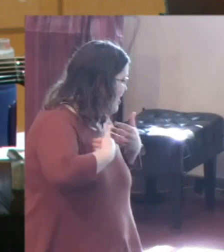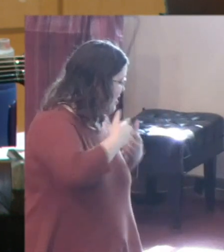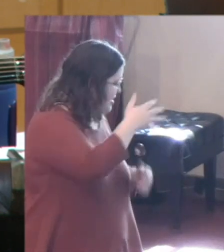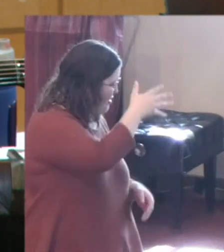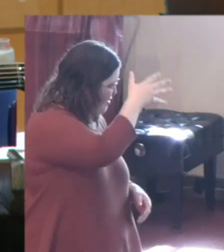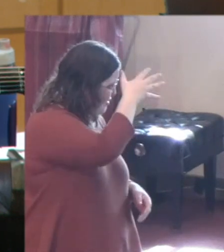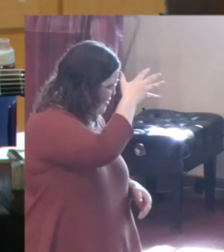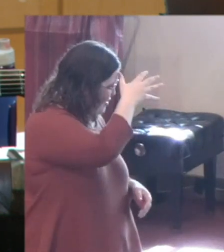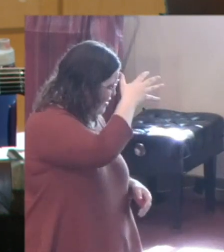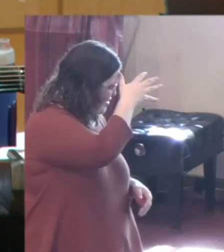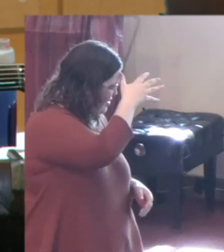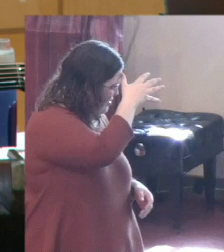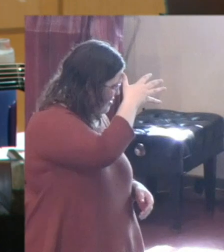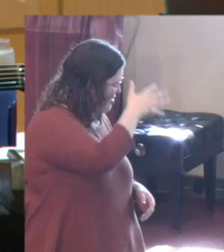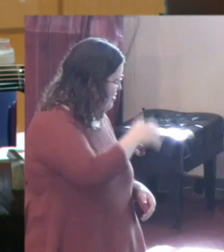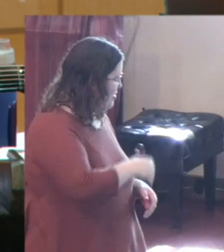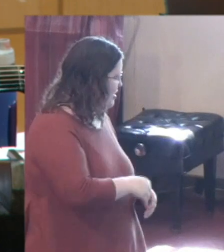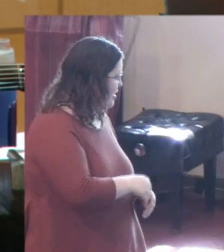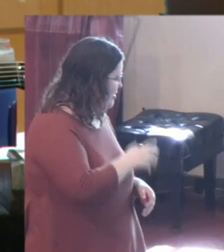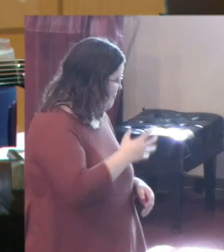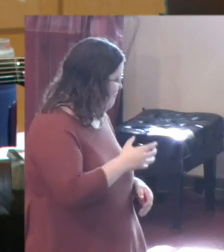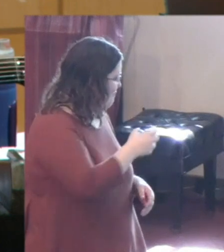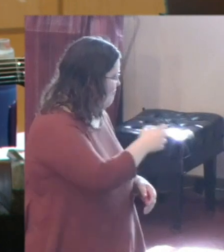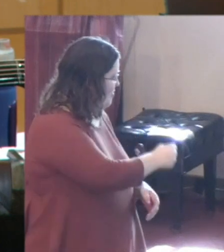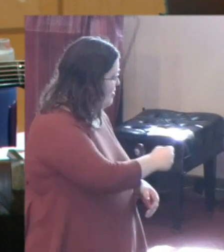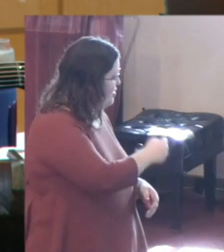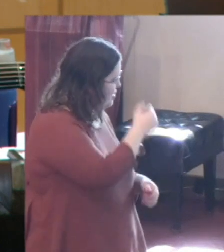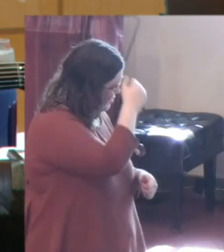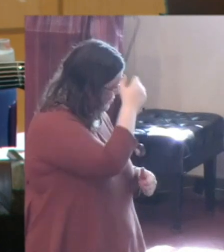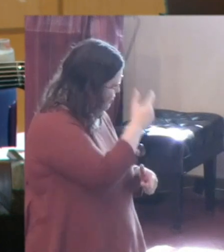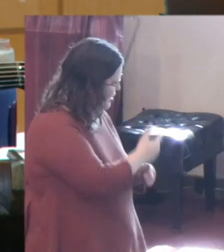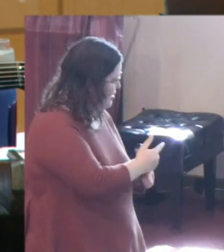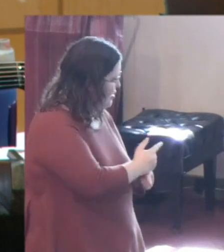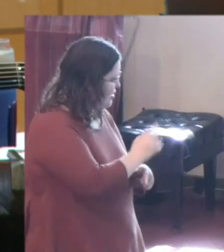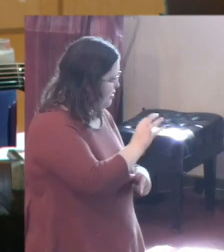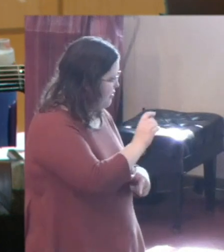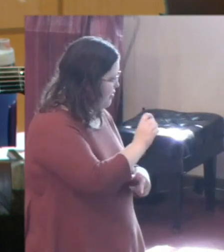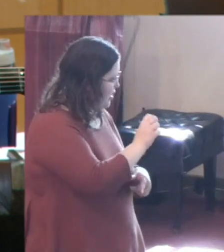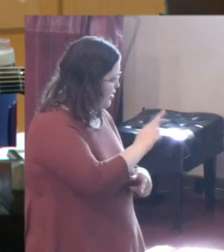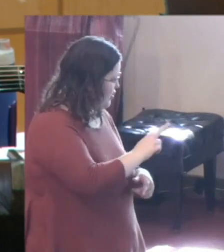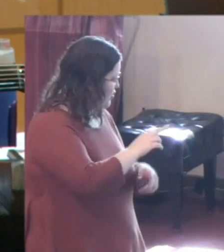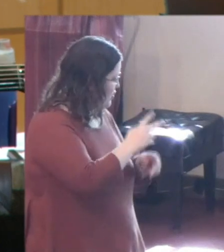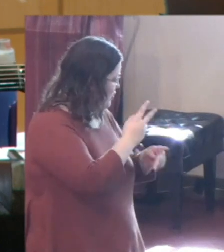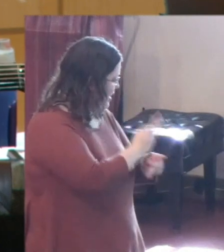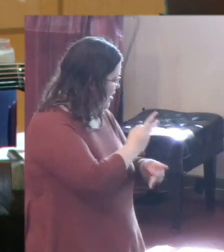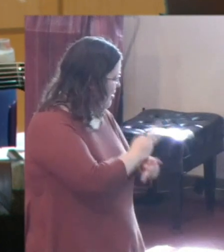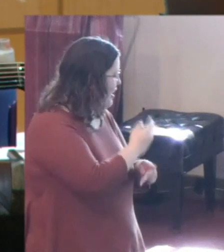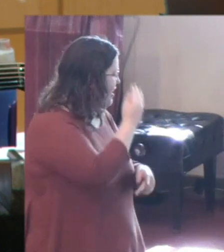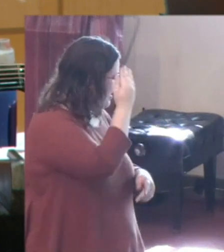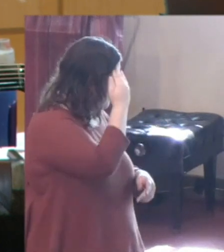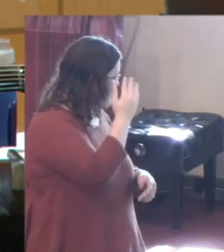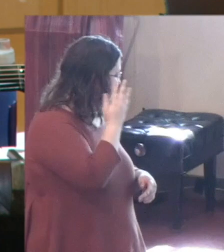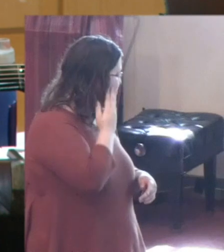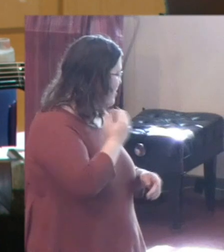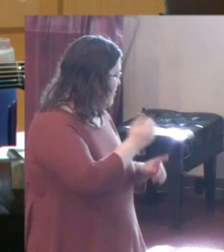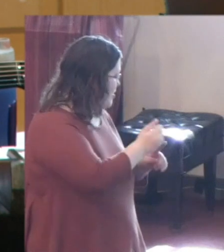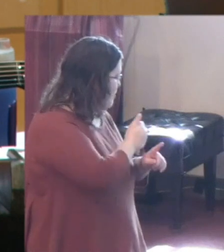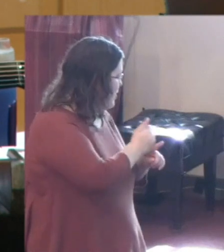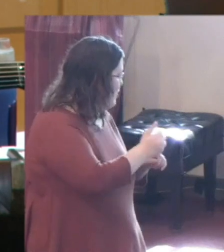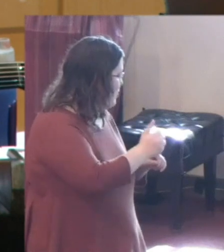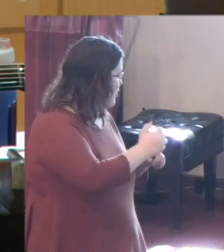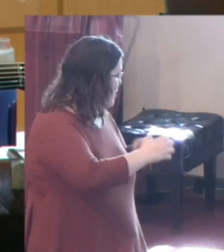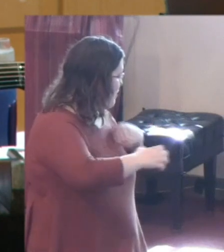put you and your brother into foster care. And I know that you were abused